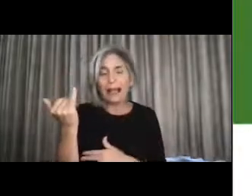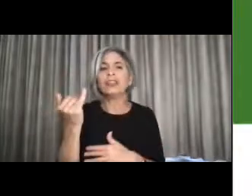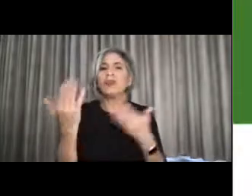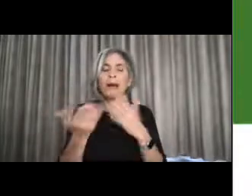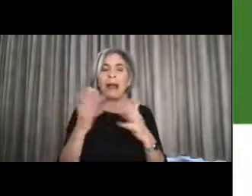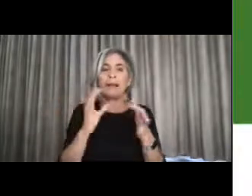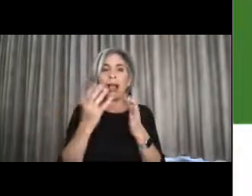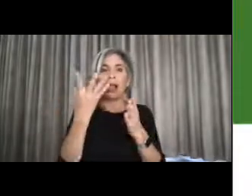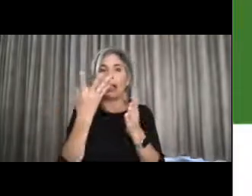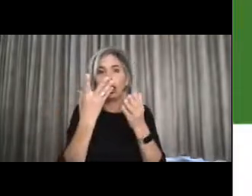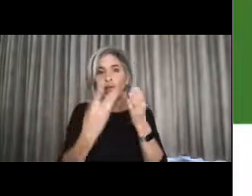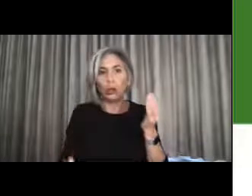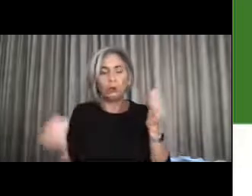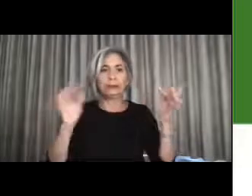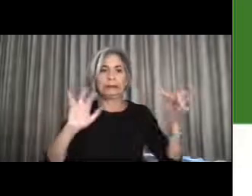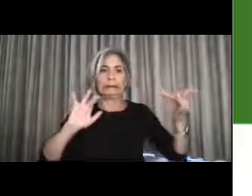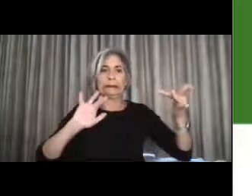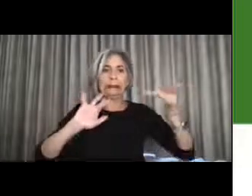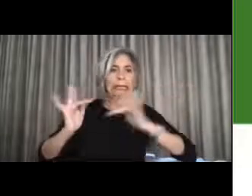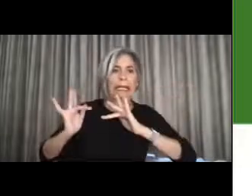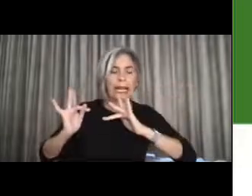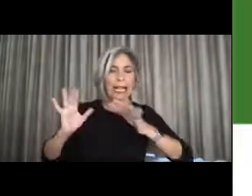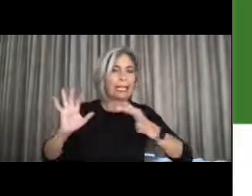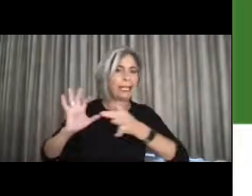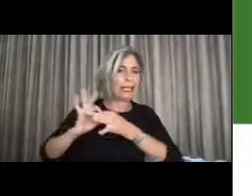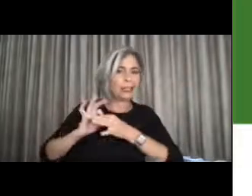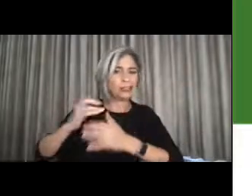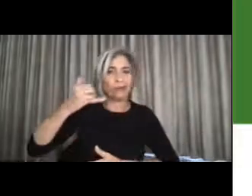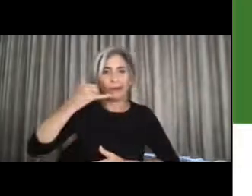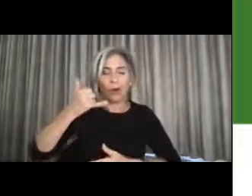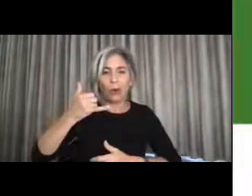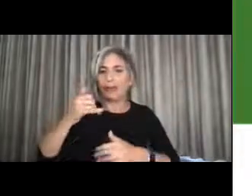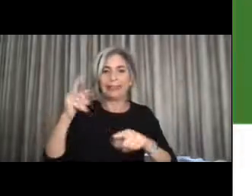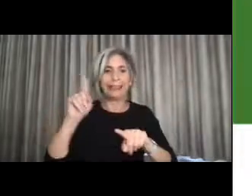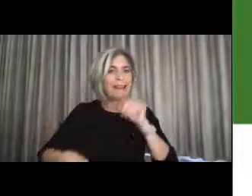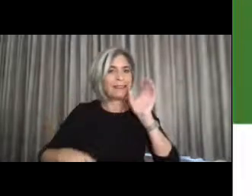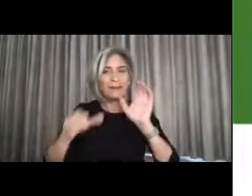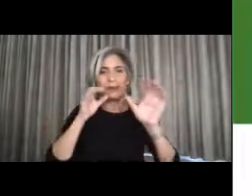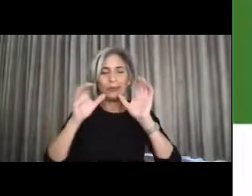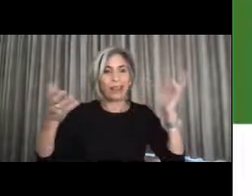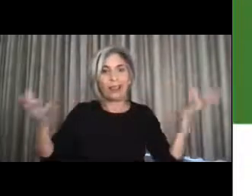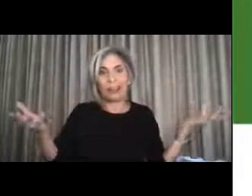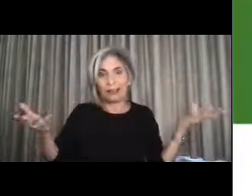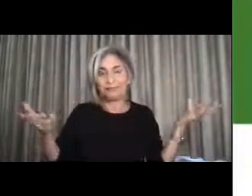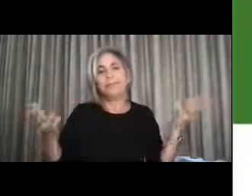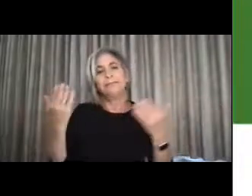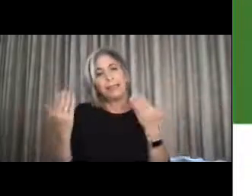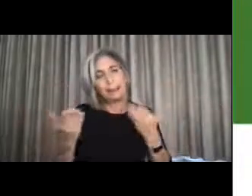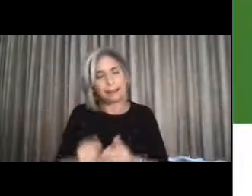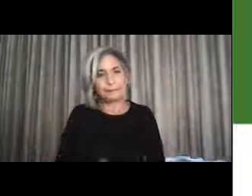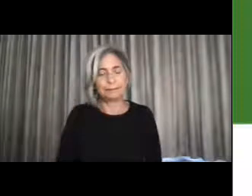and resort to a landline source of communication. Next slide.